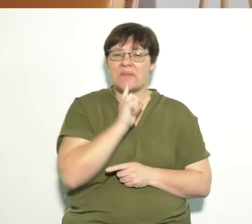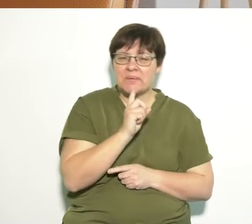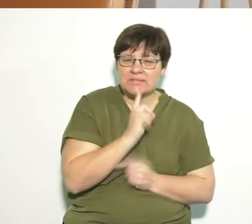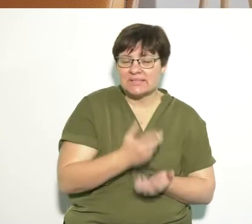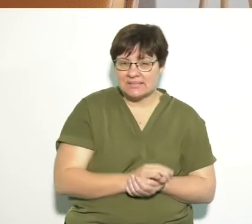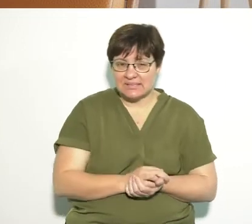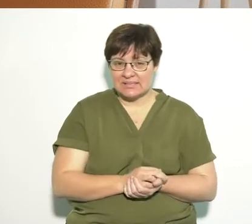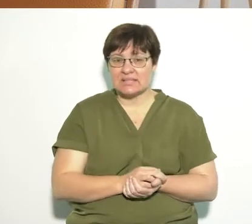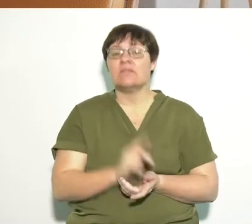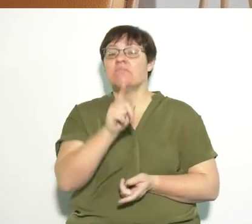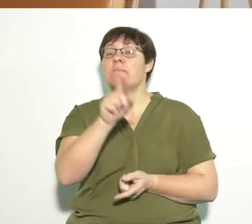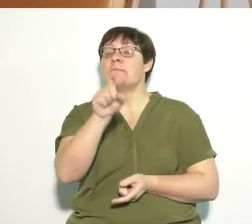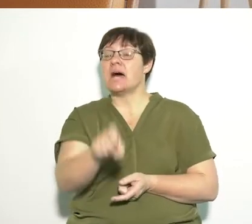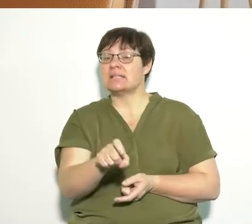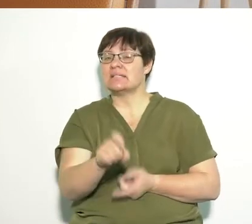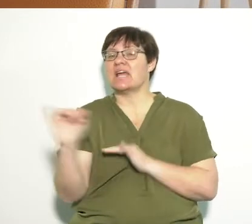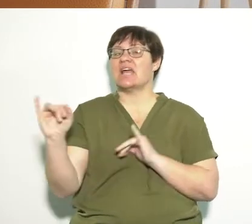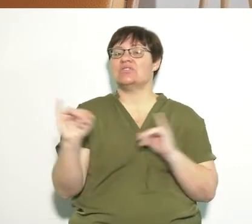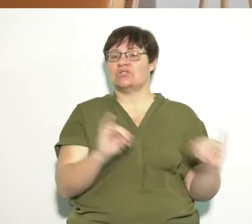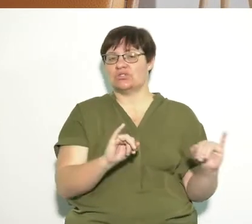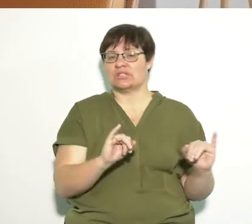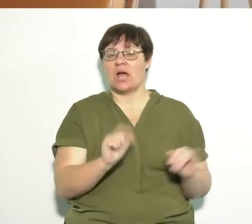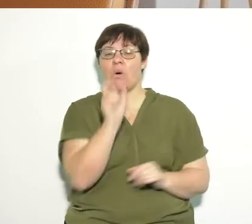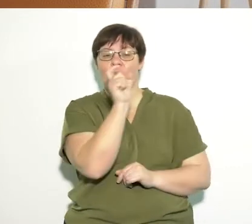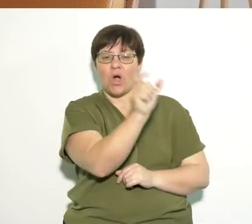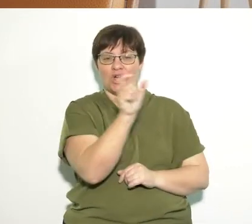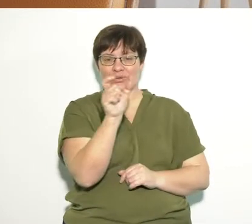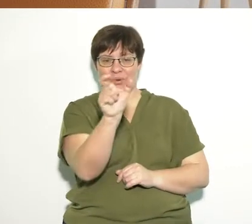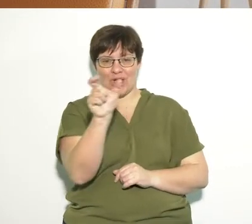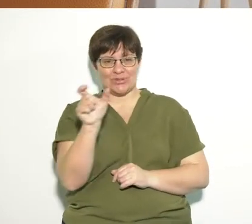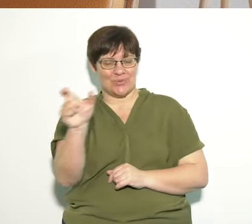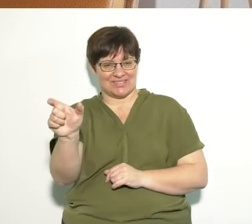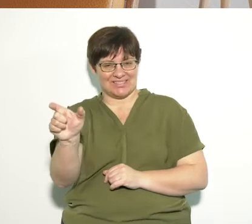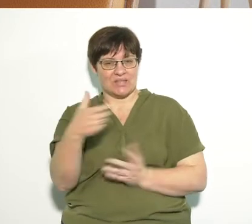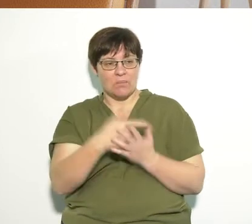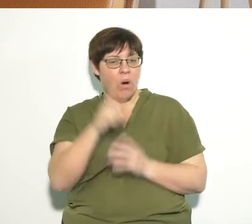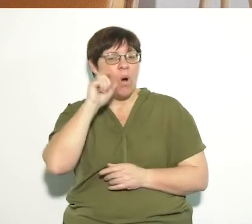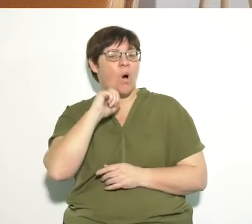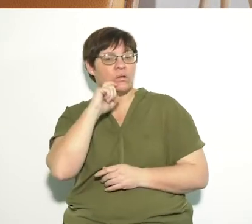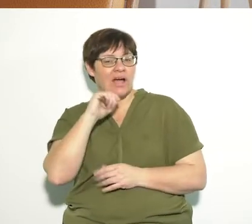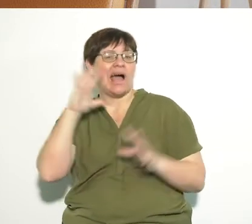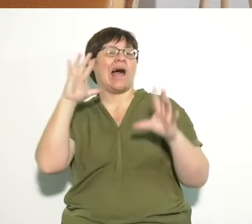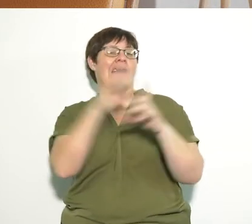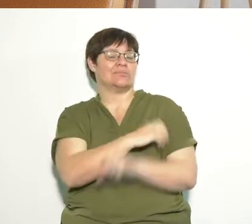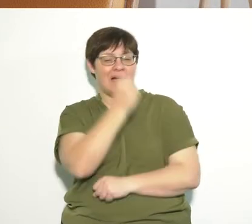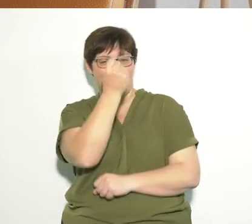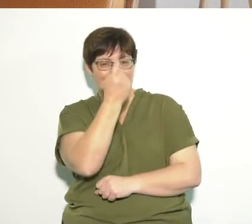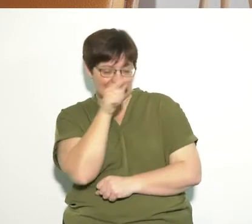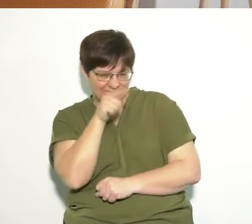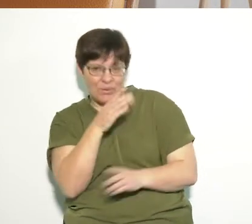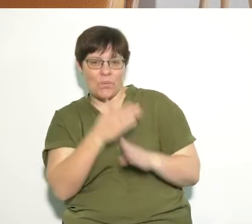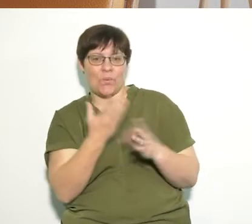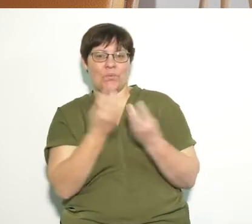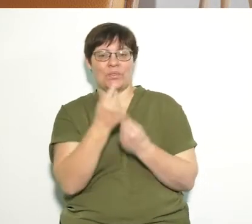thousands. It's important to just introduce the terminology so that as the kids get older, they're familiar with what